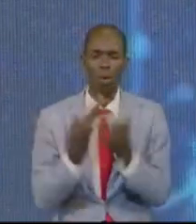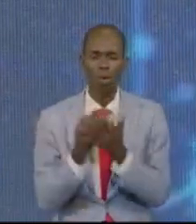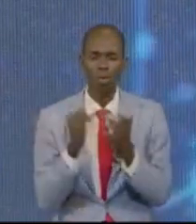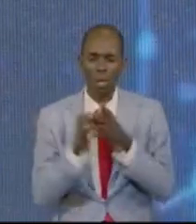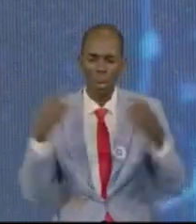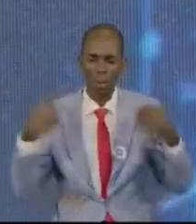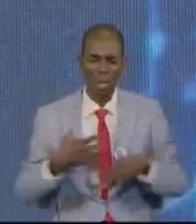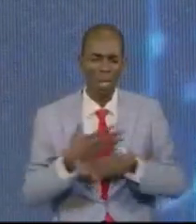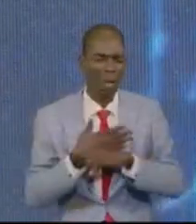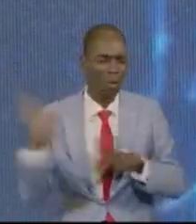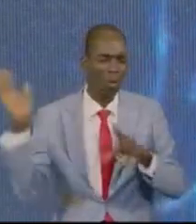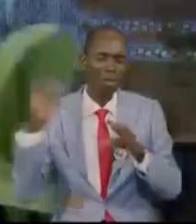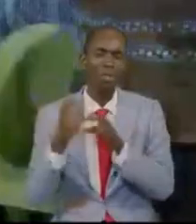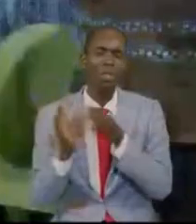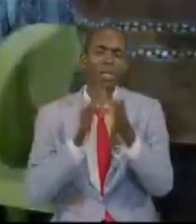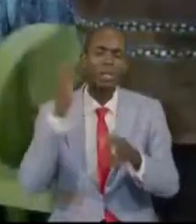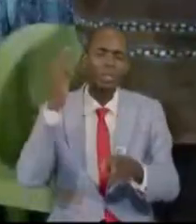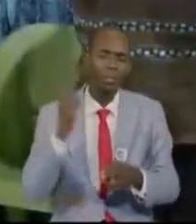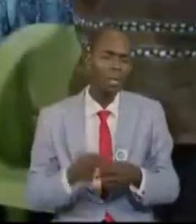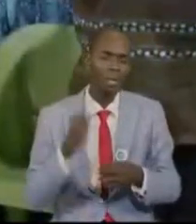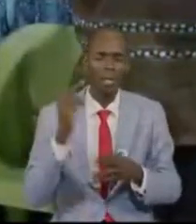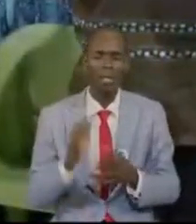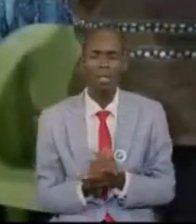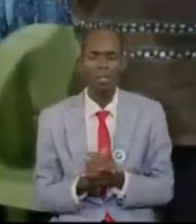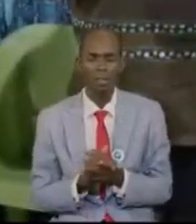in Jesus' name.